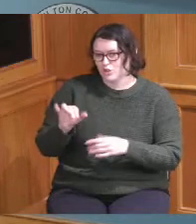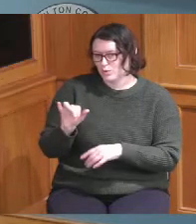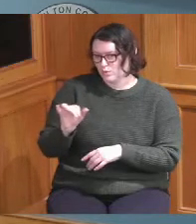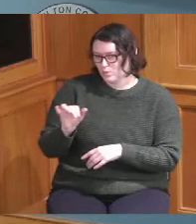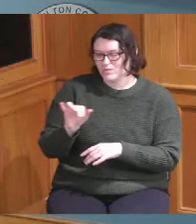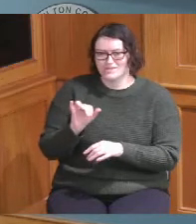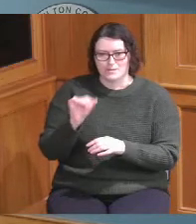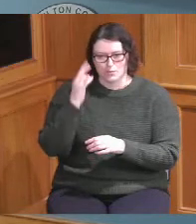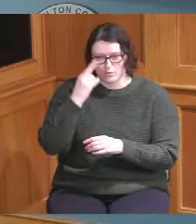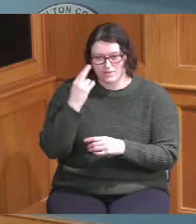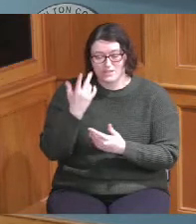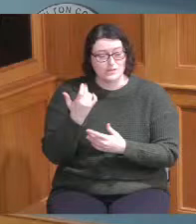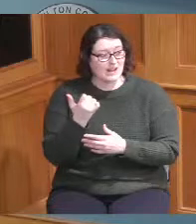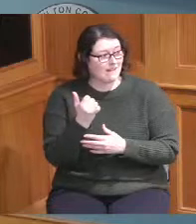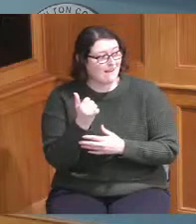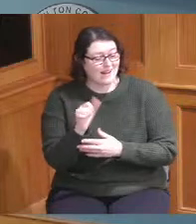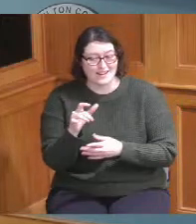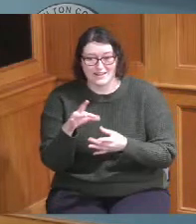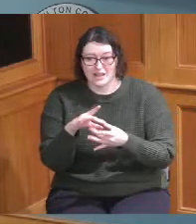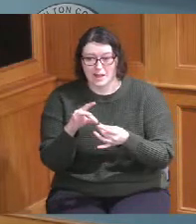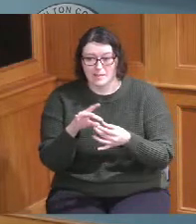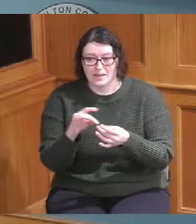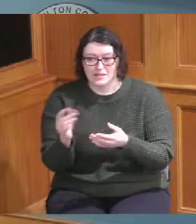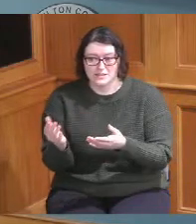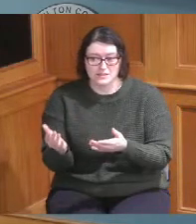related to this public hearing?